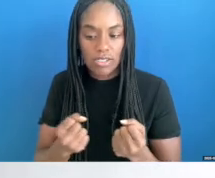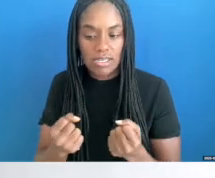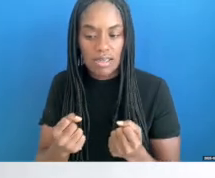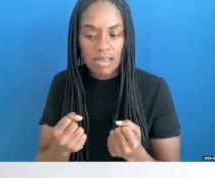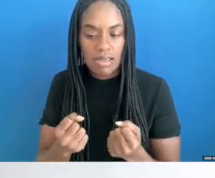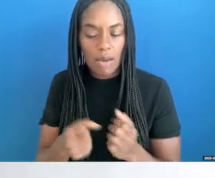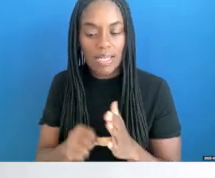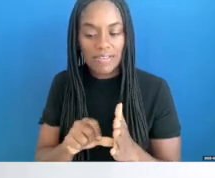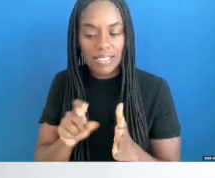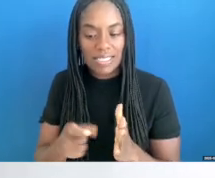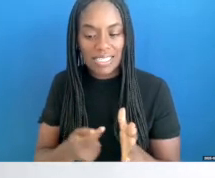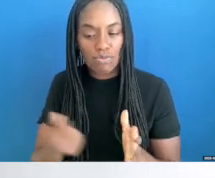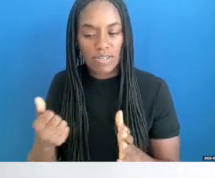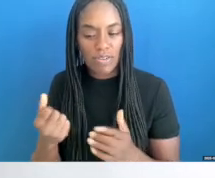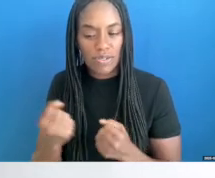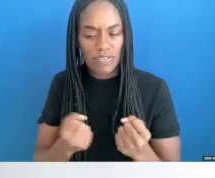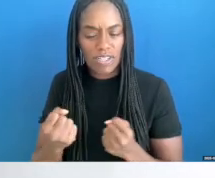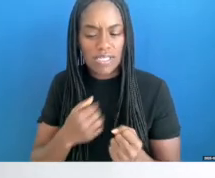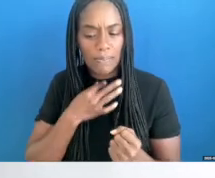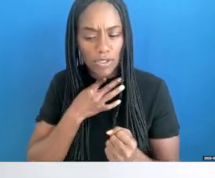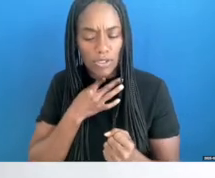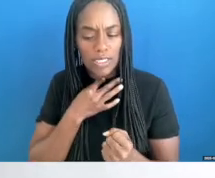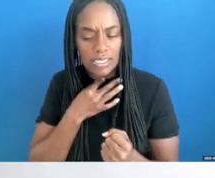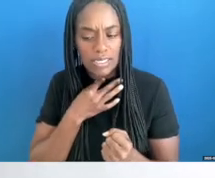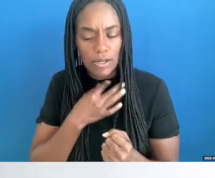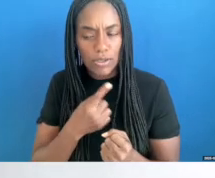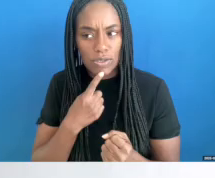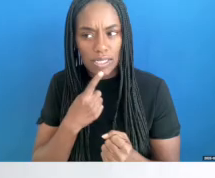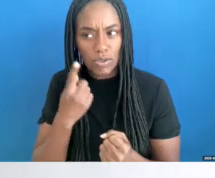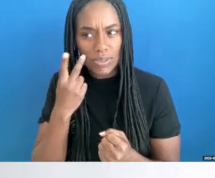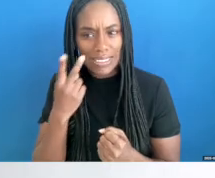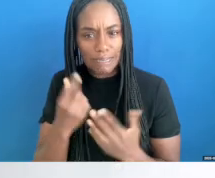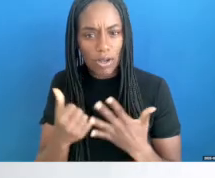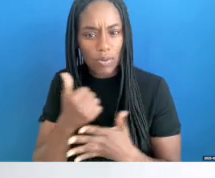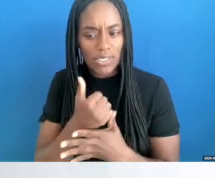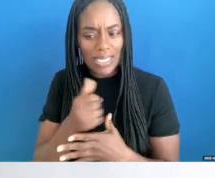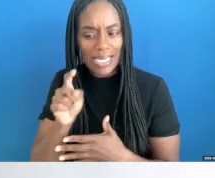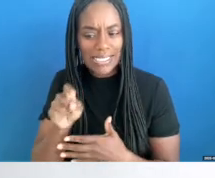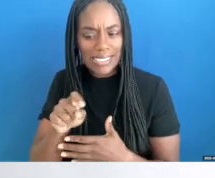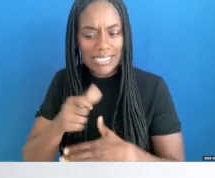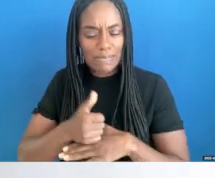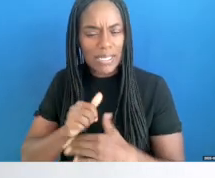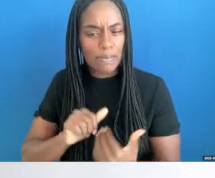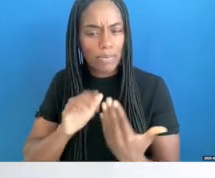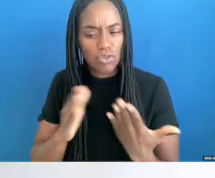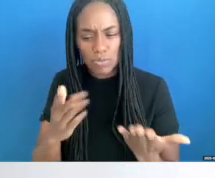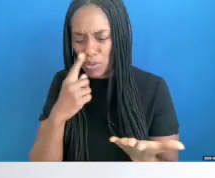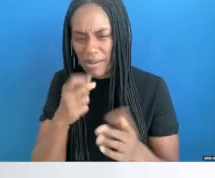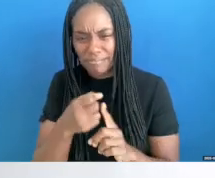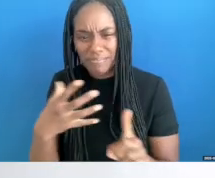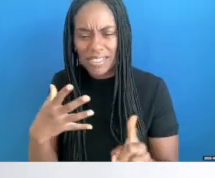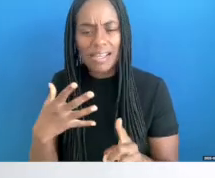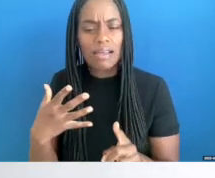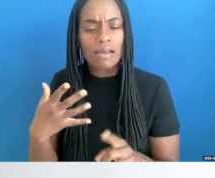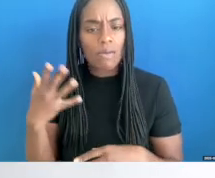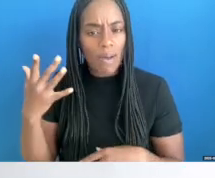say that you what you see kind of like prioritizing as a needs-based approach. Could you explain on that more? Because needs-based is more